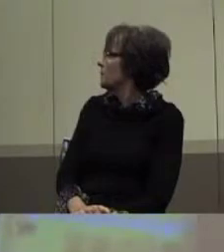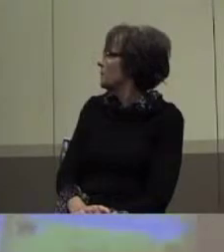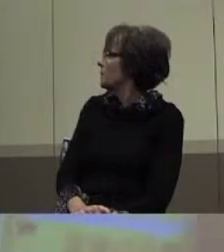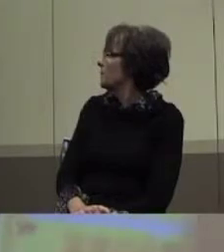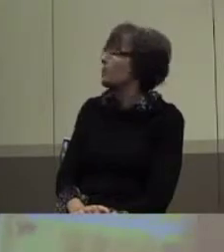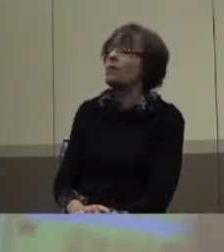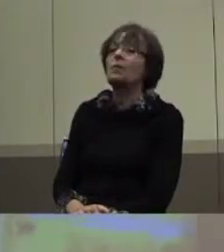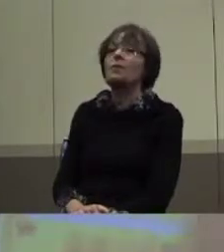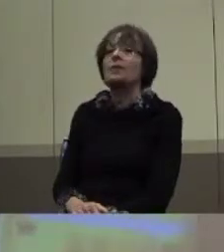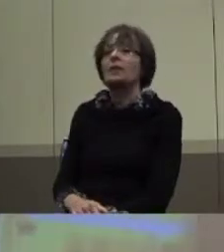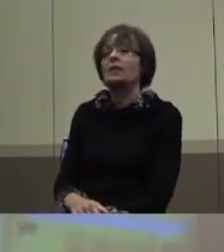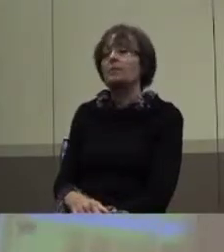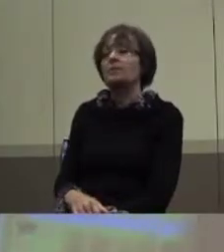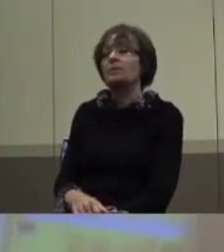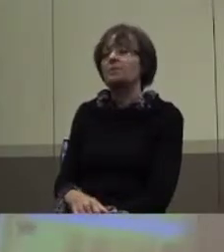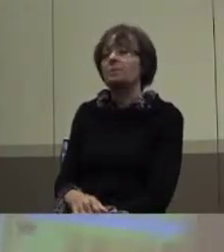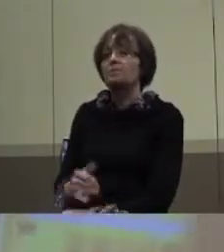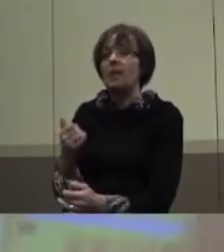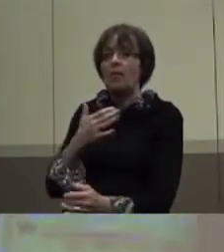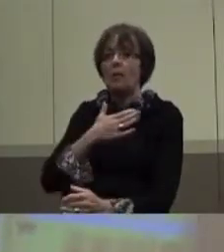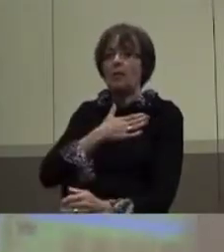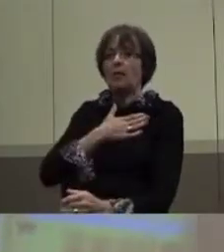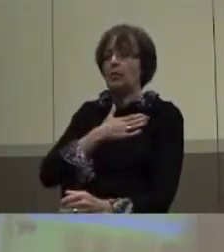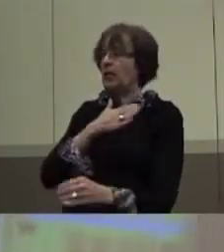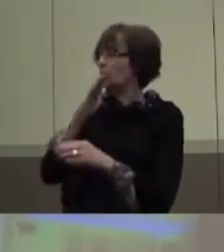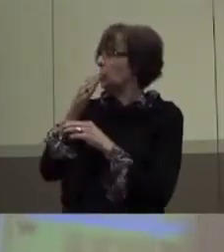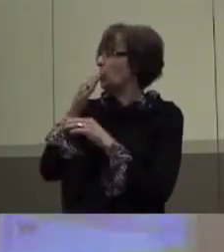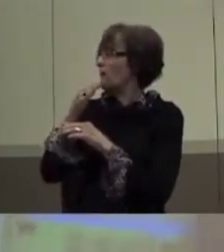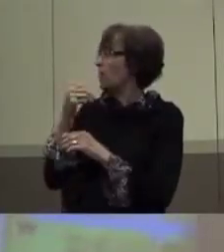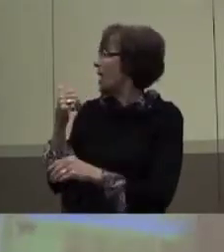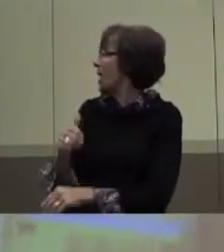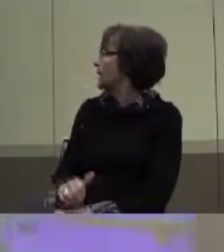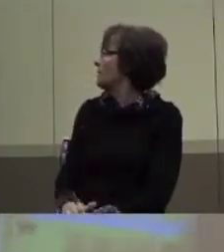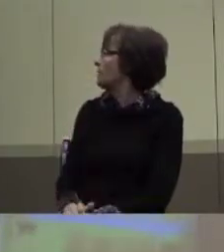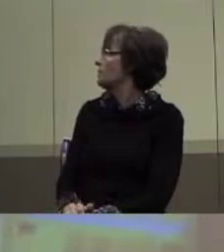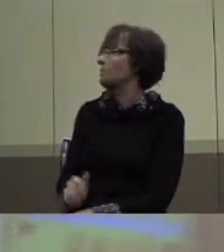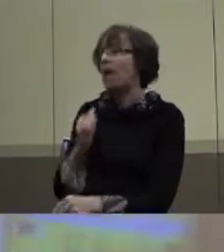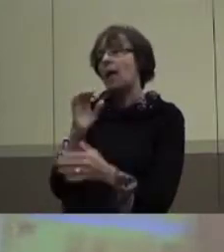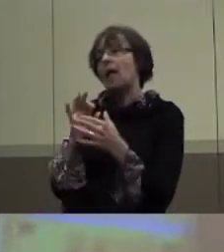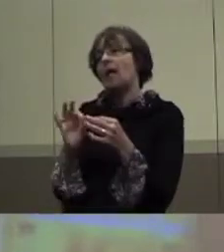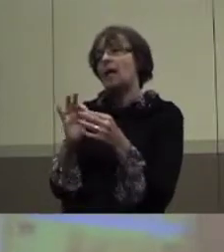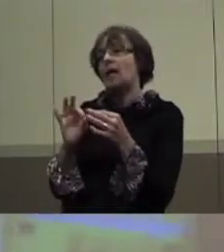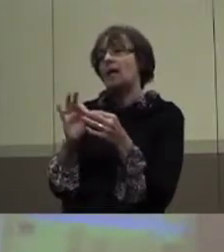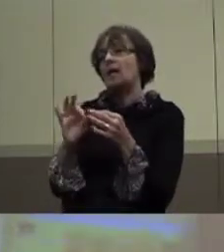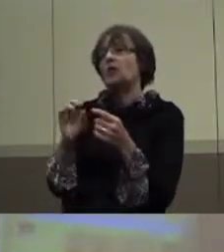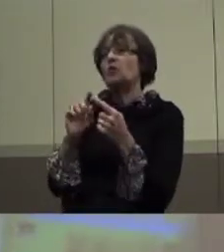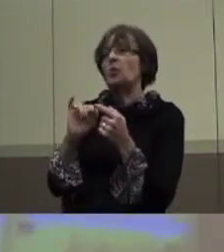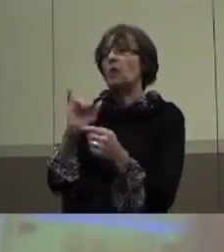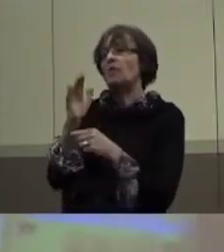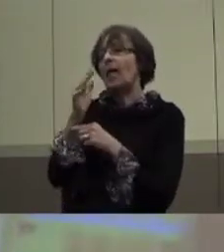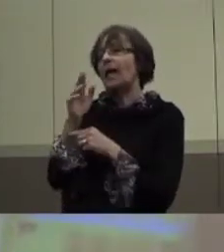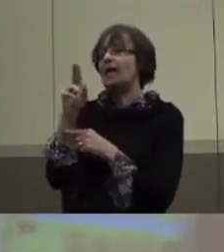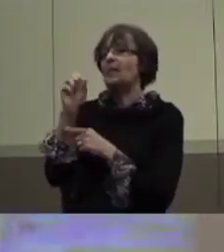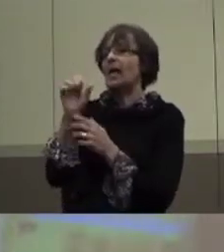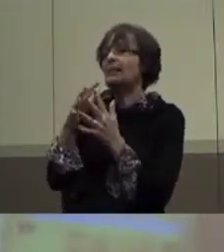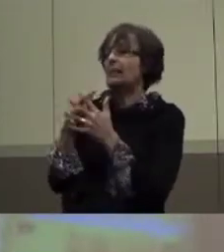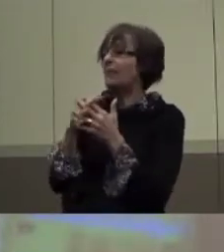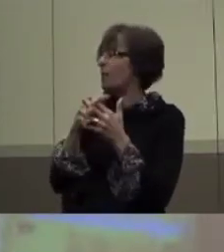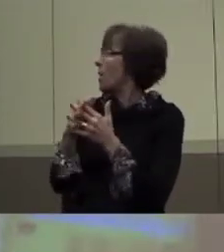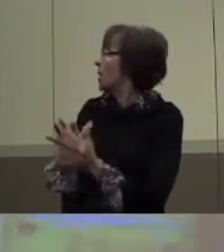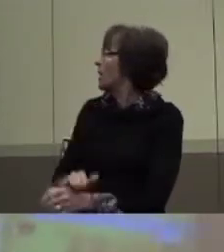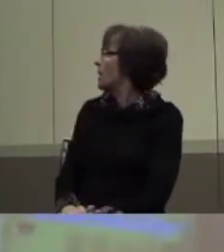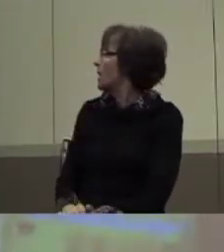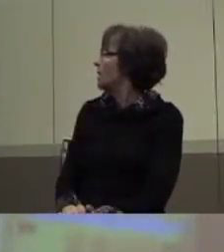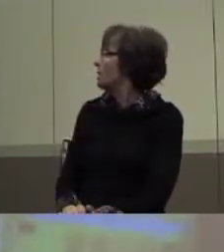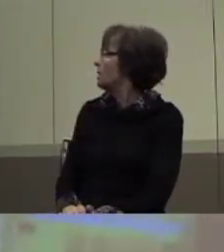for which it stands, one nation, under God, indivisible, with liberty